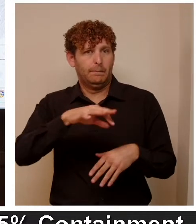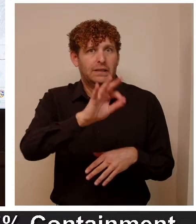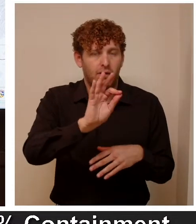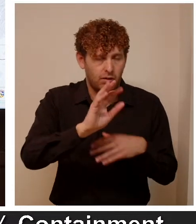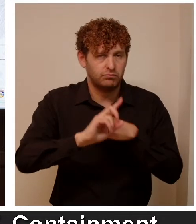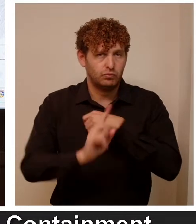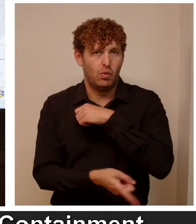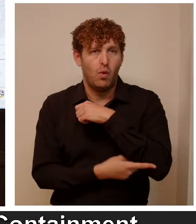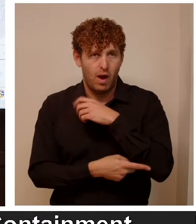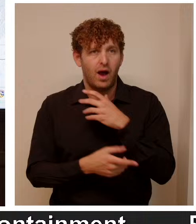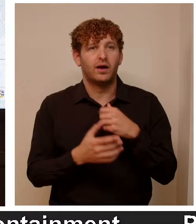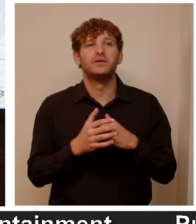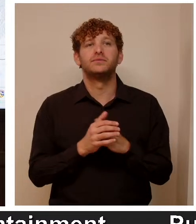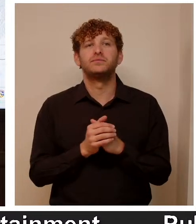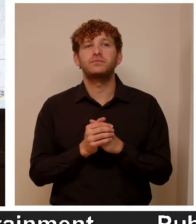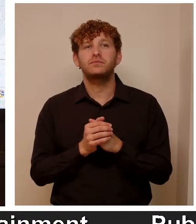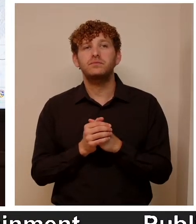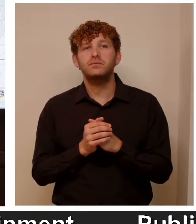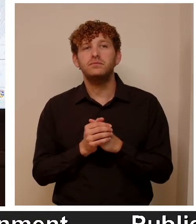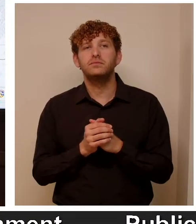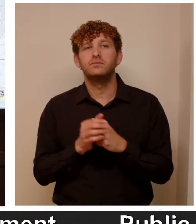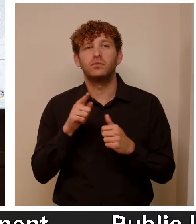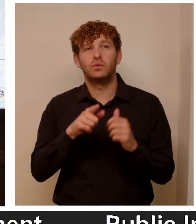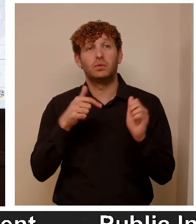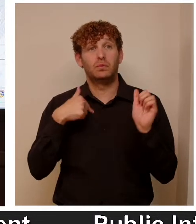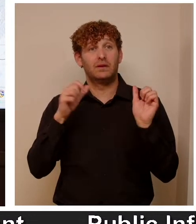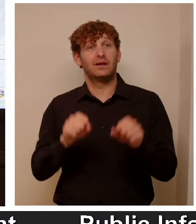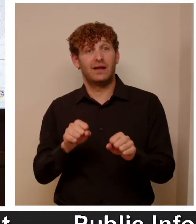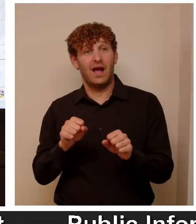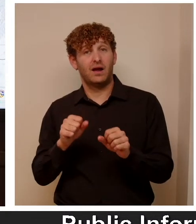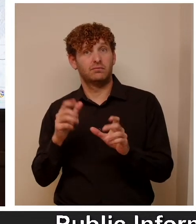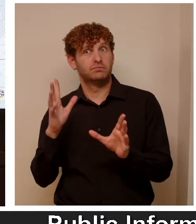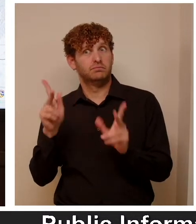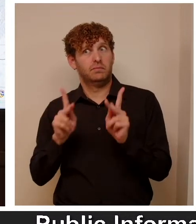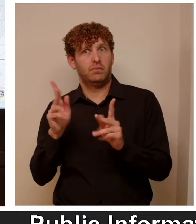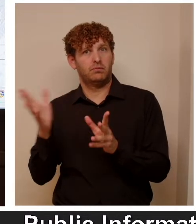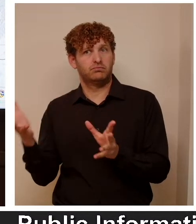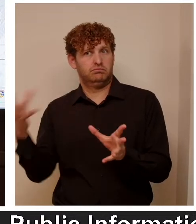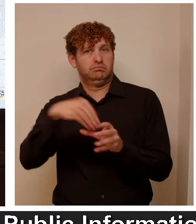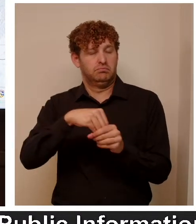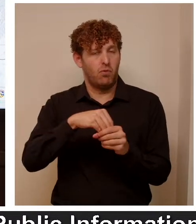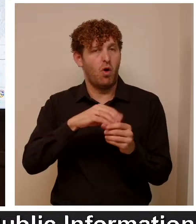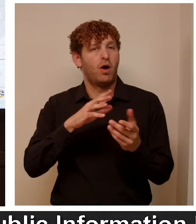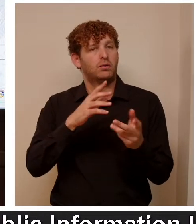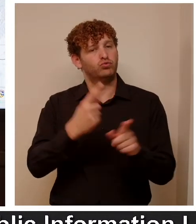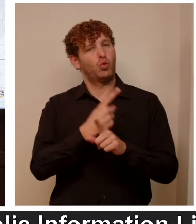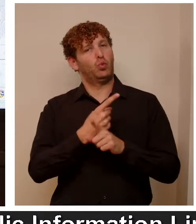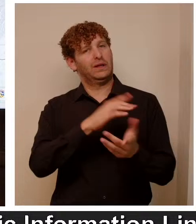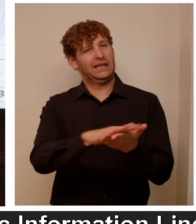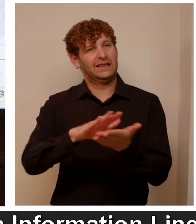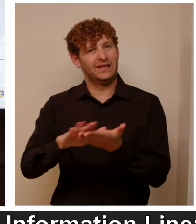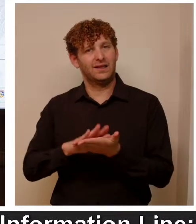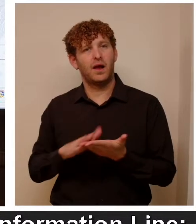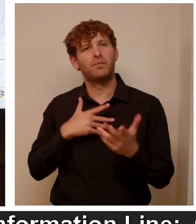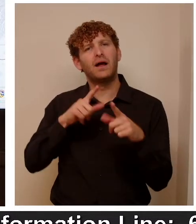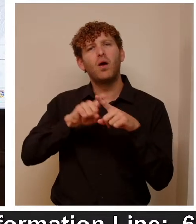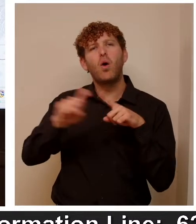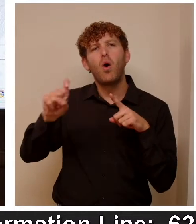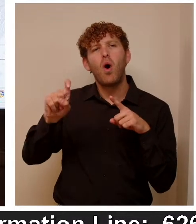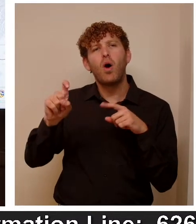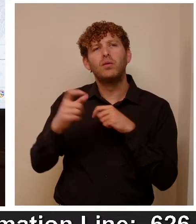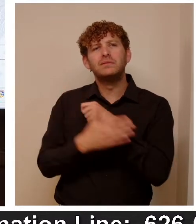their properties appropriately cleared of the household hazardous debris. You may call the county's debris removal hotline